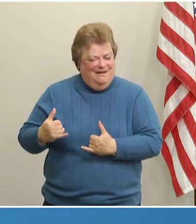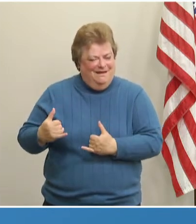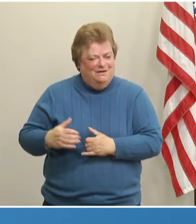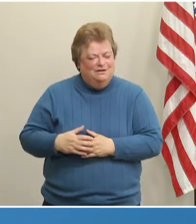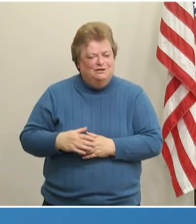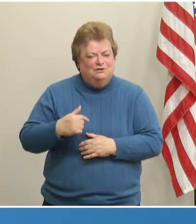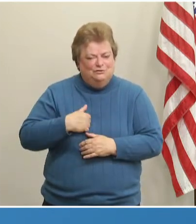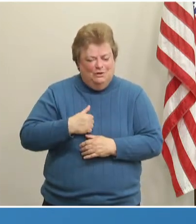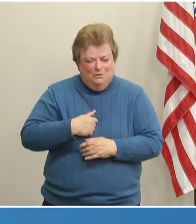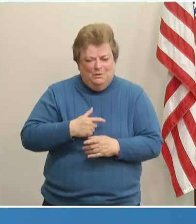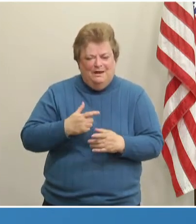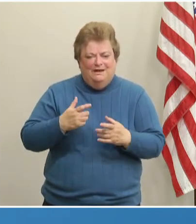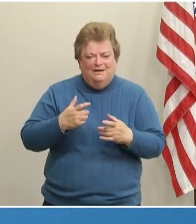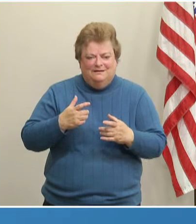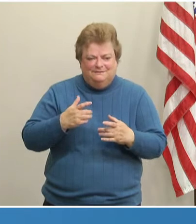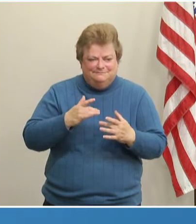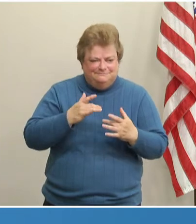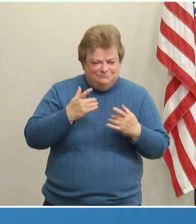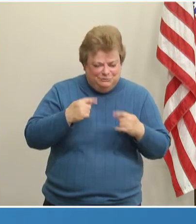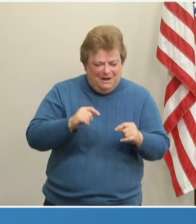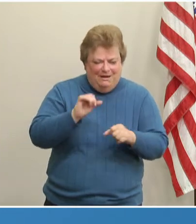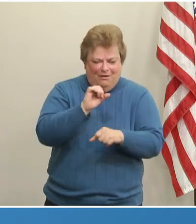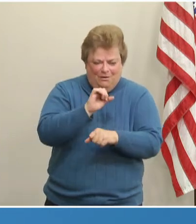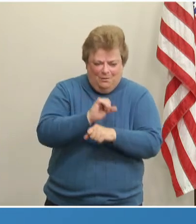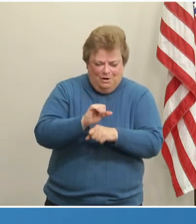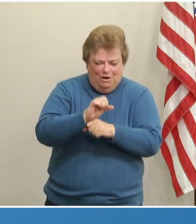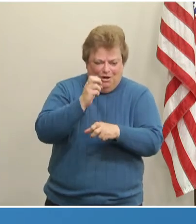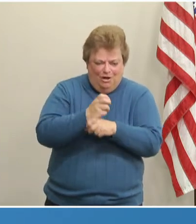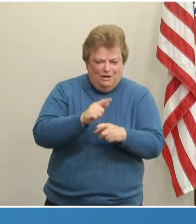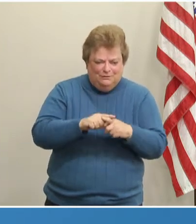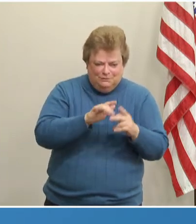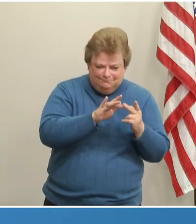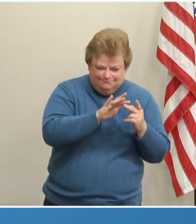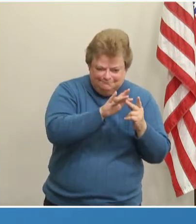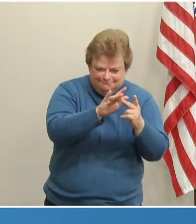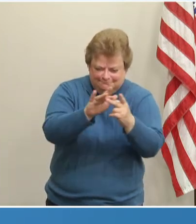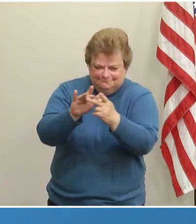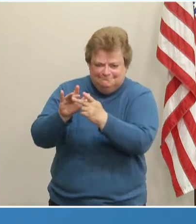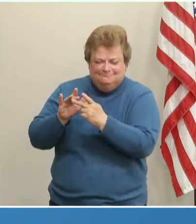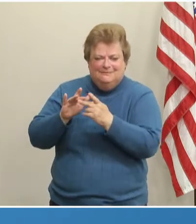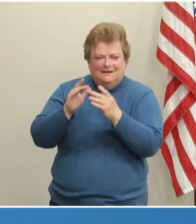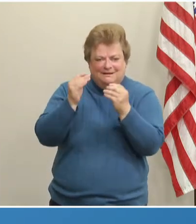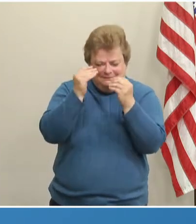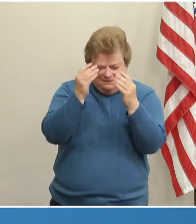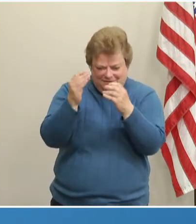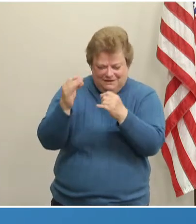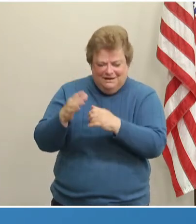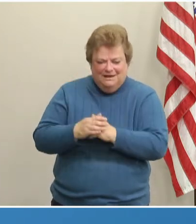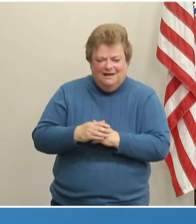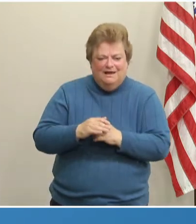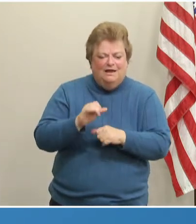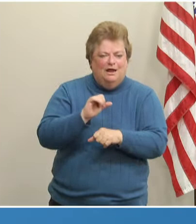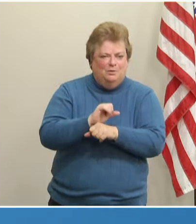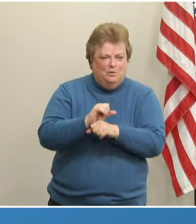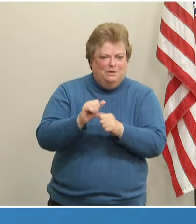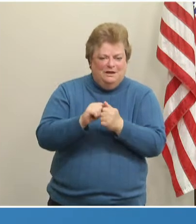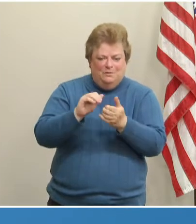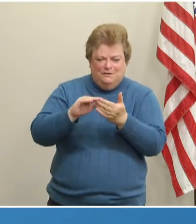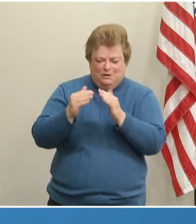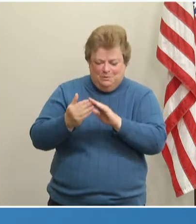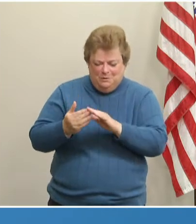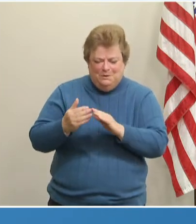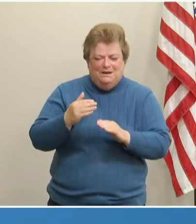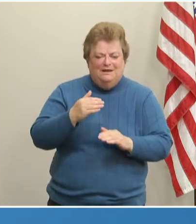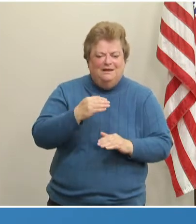lot of efforts to reach out to the population. And also, I think working with our community members like Pastor Janet and